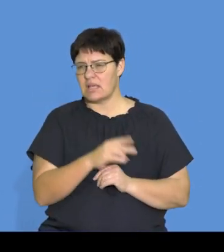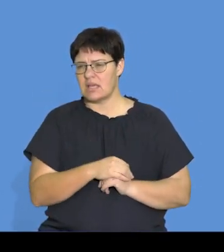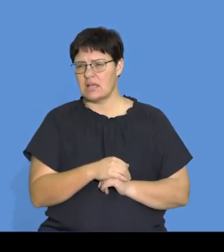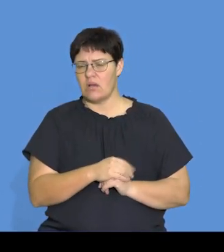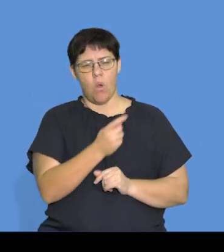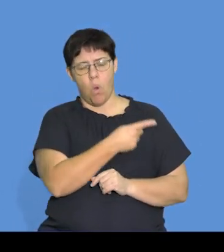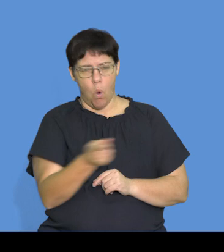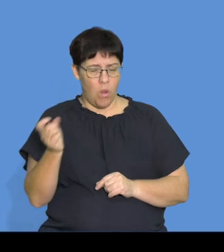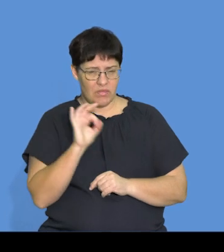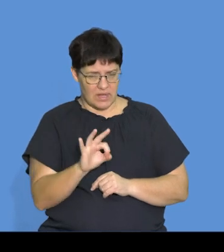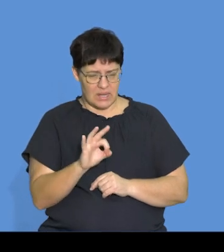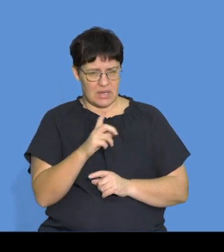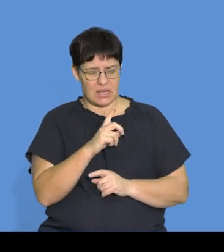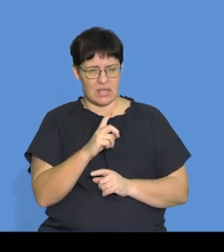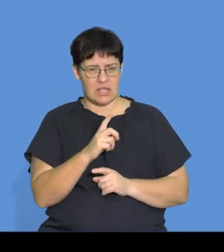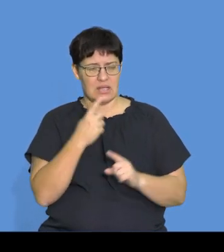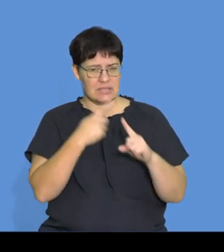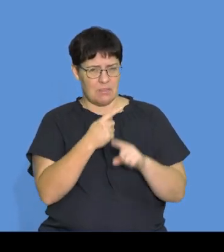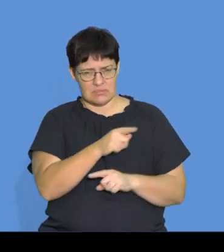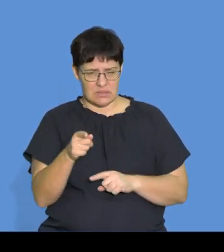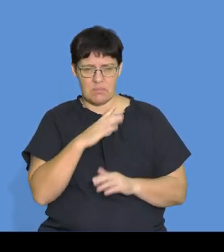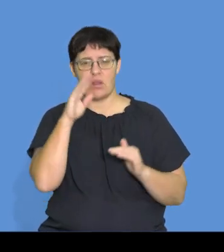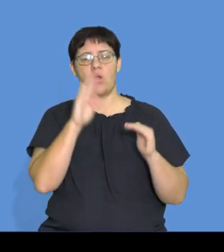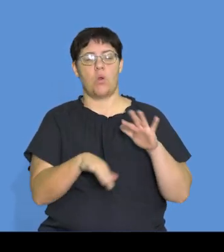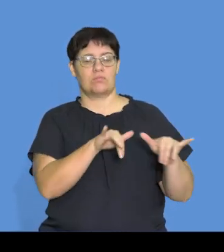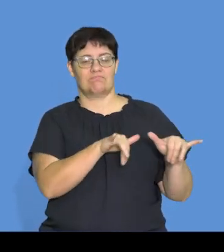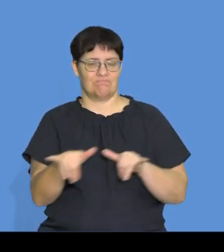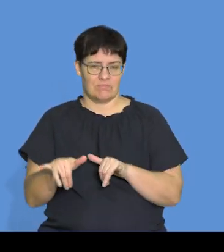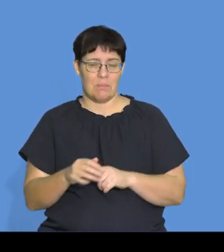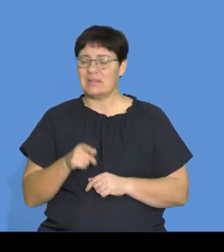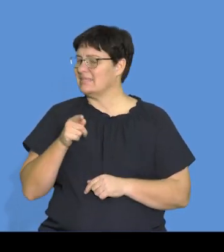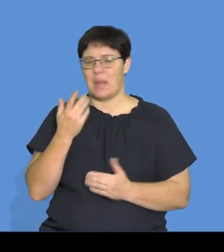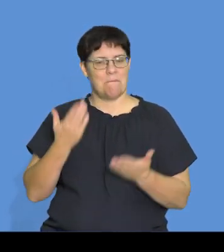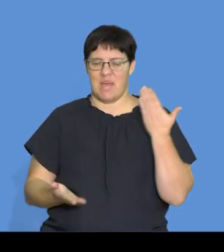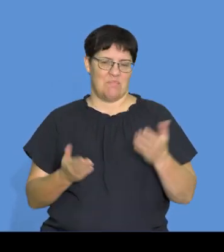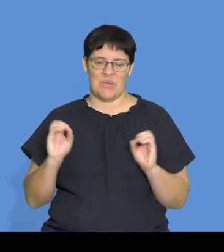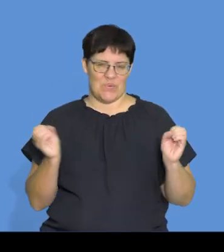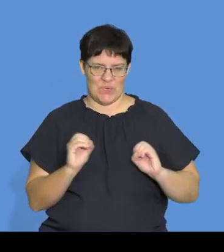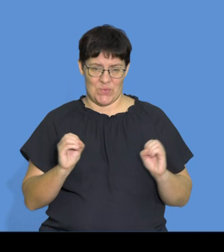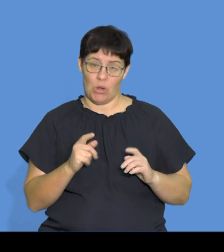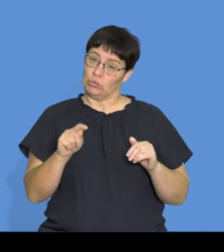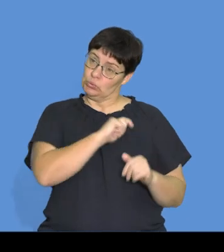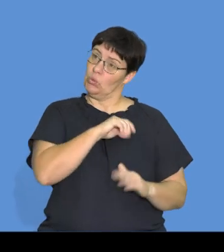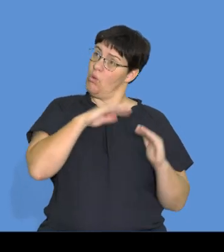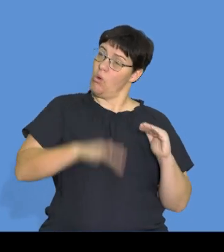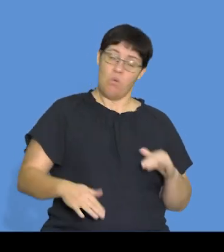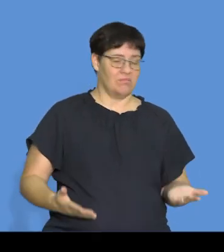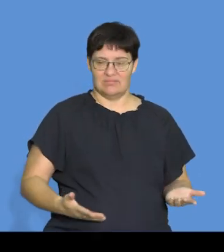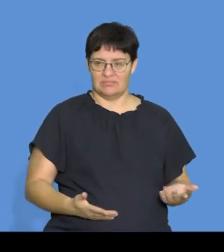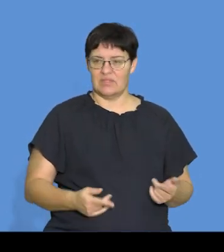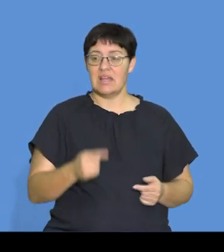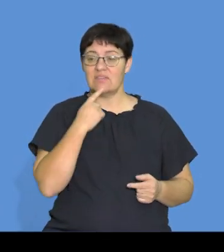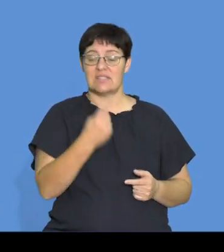all three numbers, you will get your lowest common denominator, but it might not be really the lowest, because if